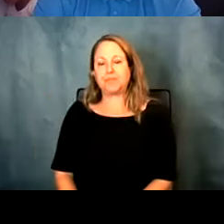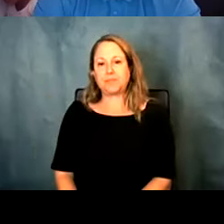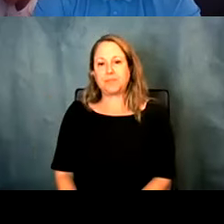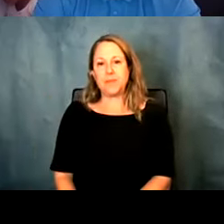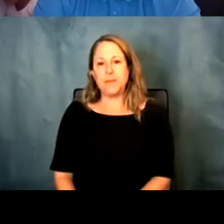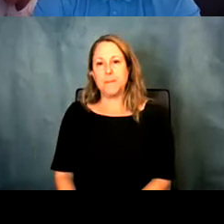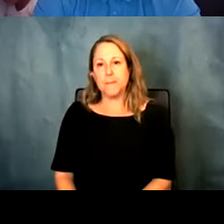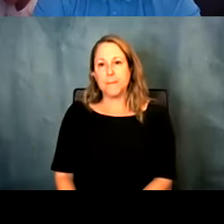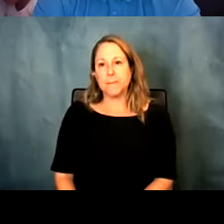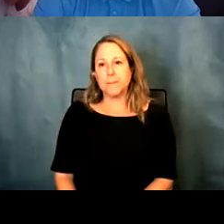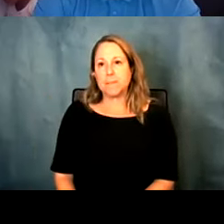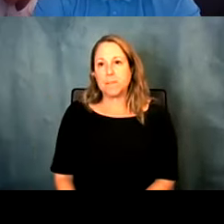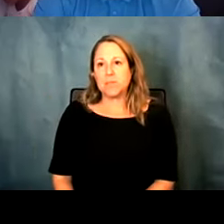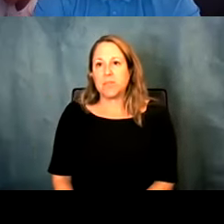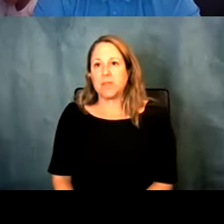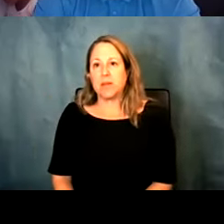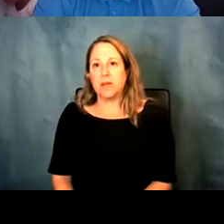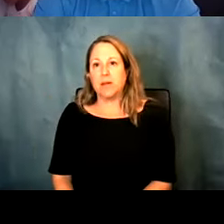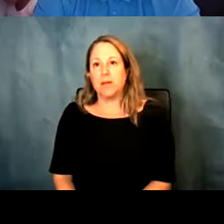Next slide.